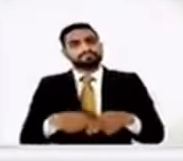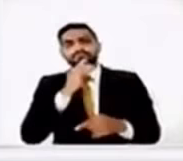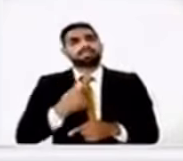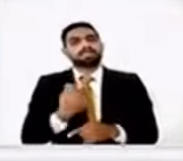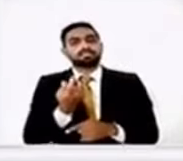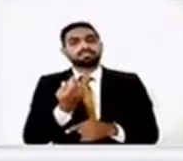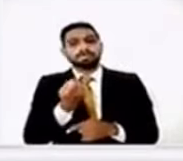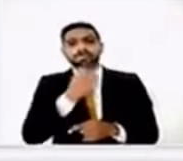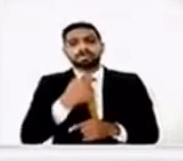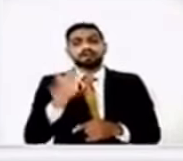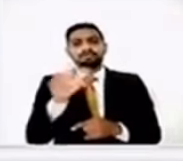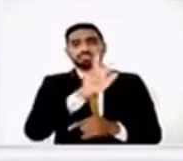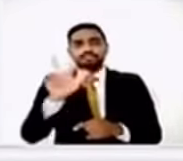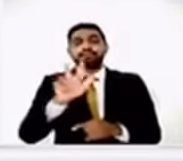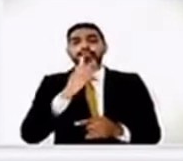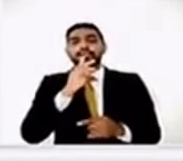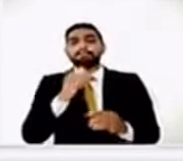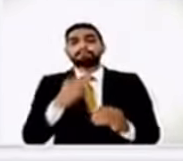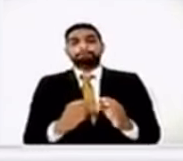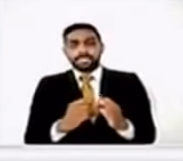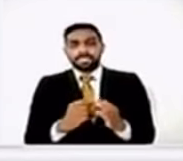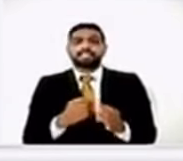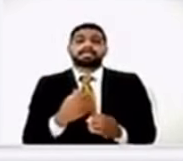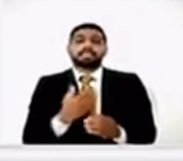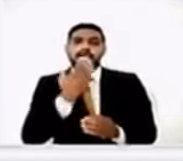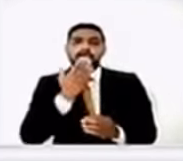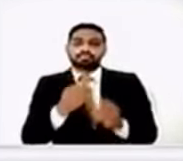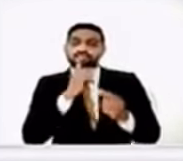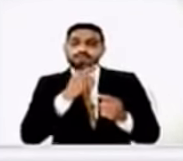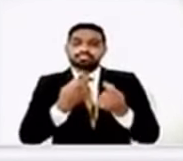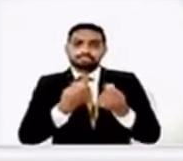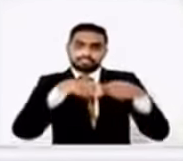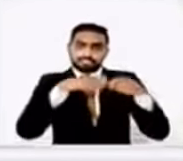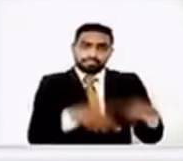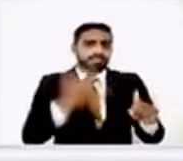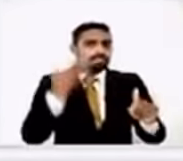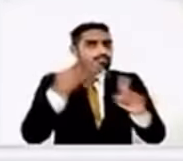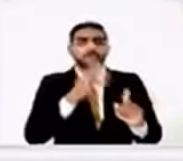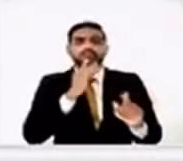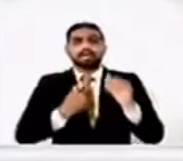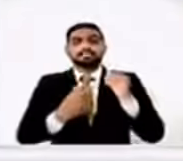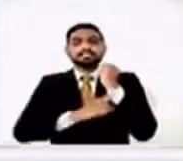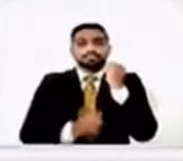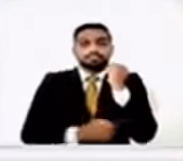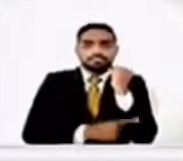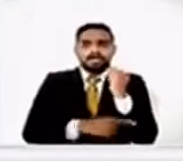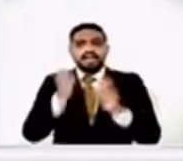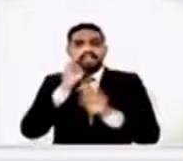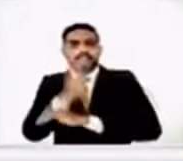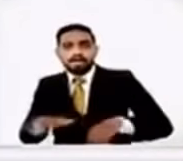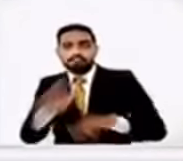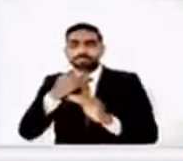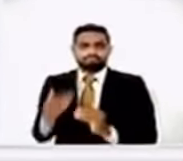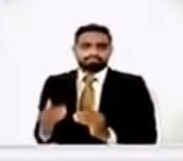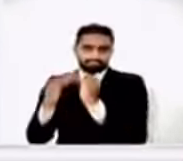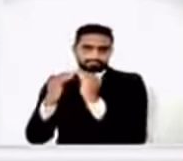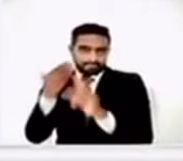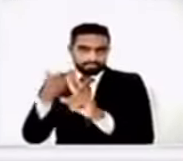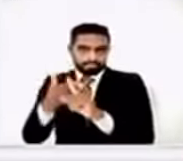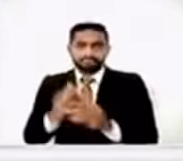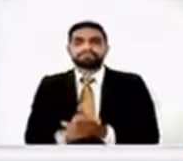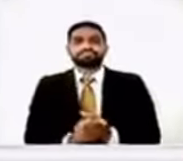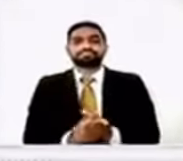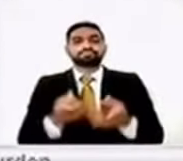rupees for the expansion of maternity and child clinics. Strategic investment tax concessions to be provided for a period